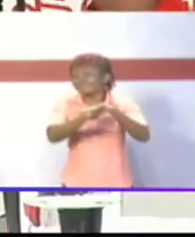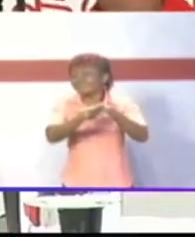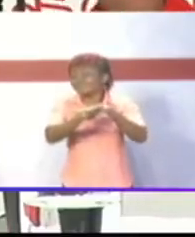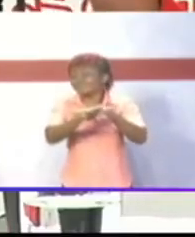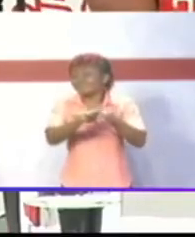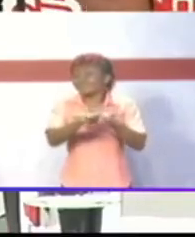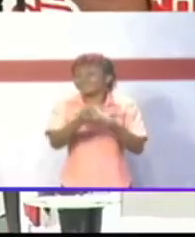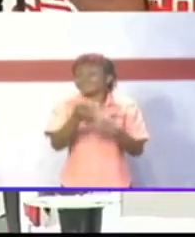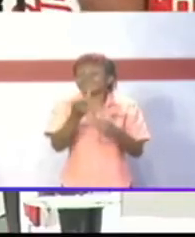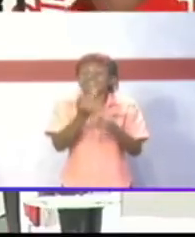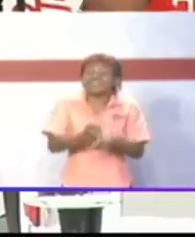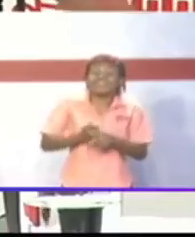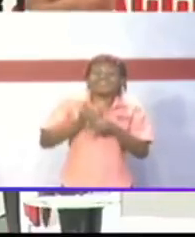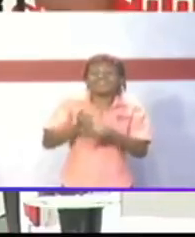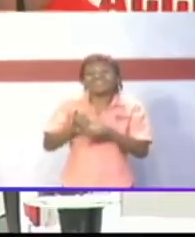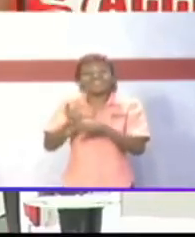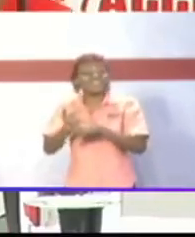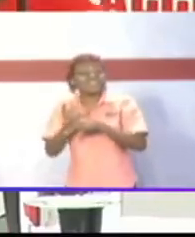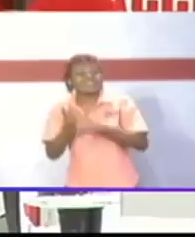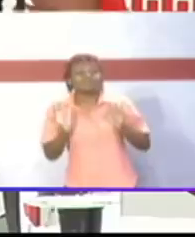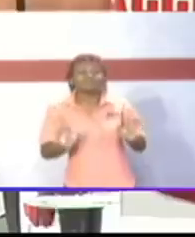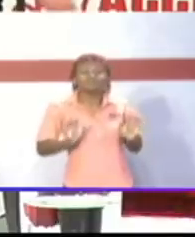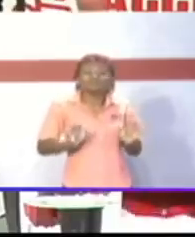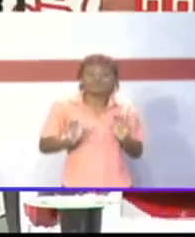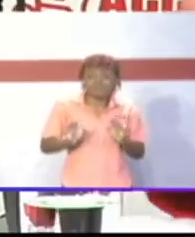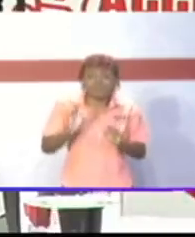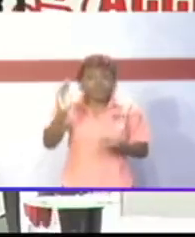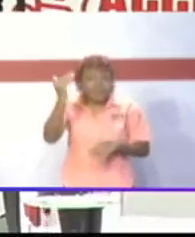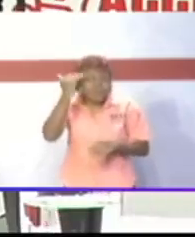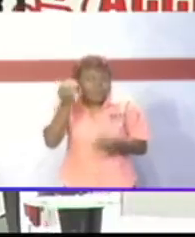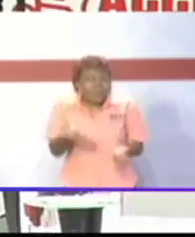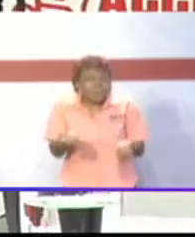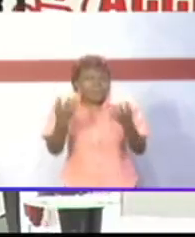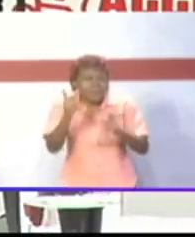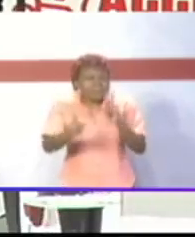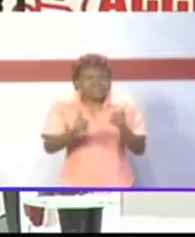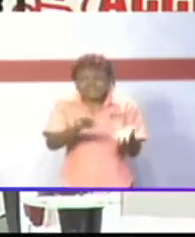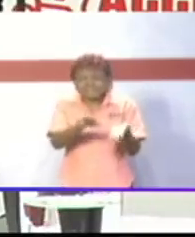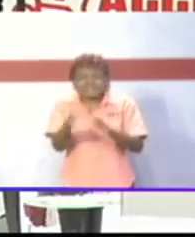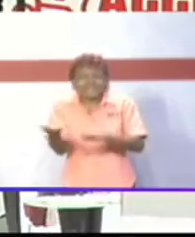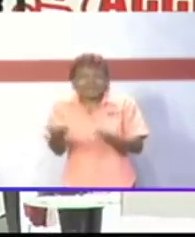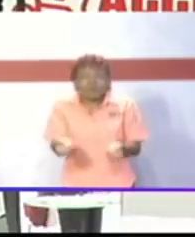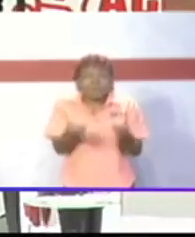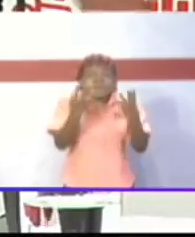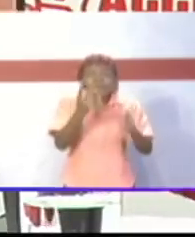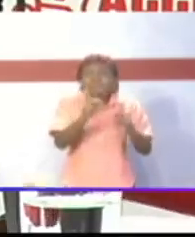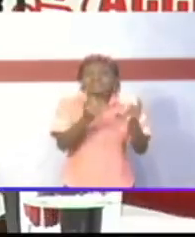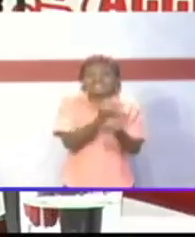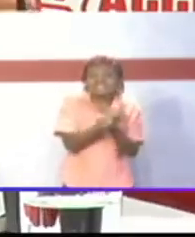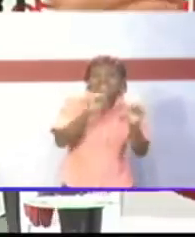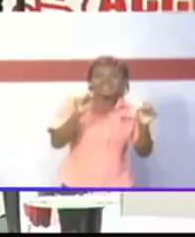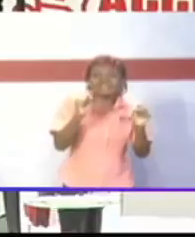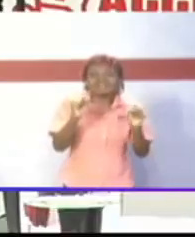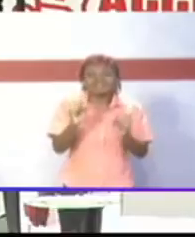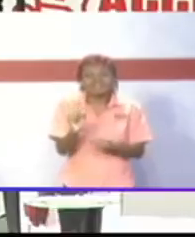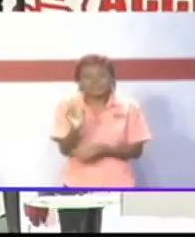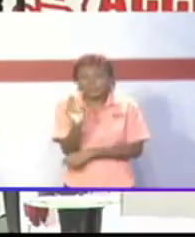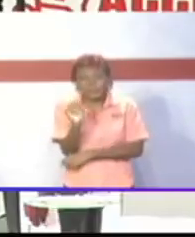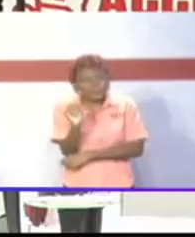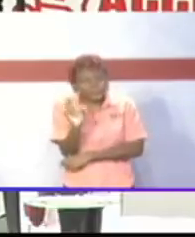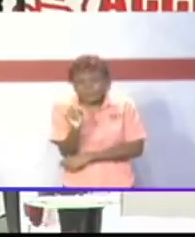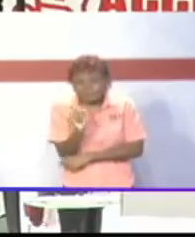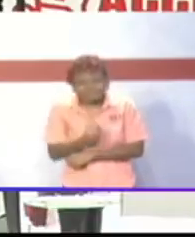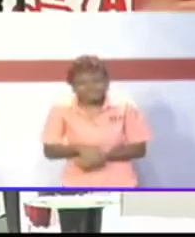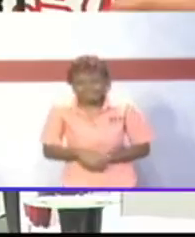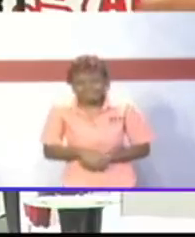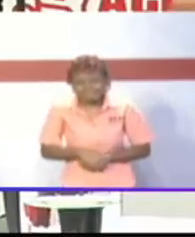could judge clearly the number of deaths of people who survive. When you come into ICU and a Dr. Richards will go in, it's